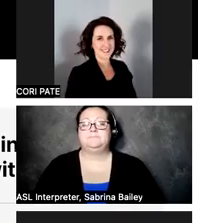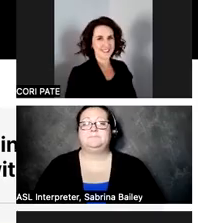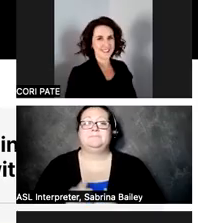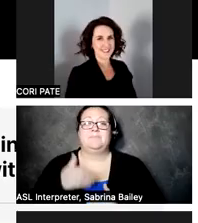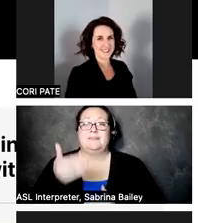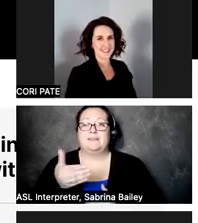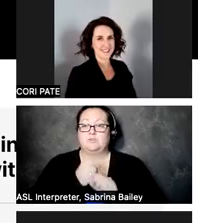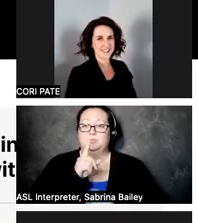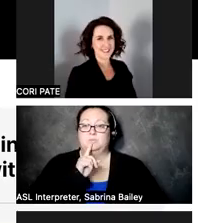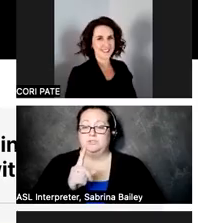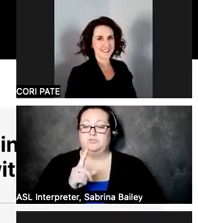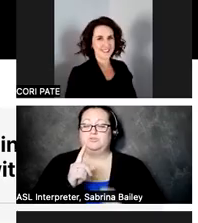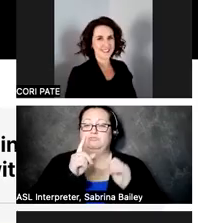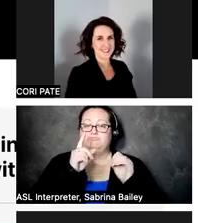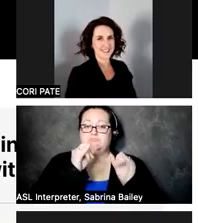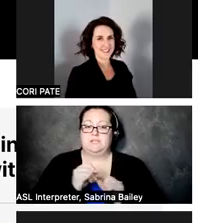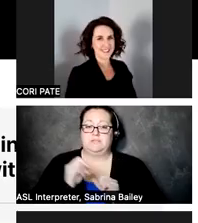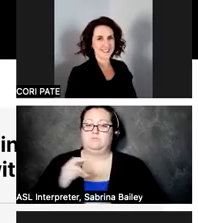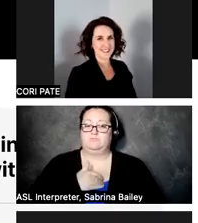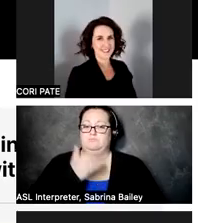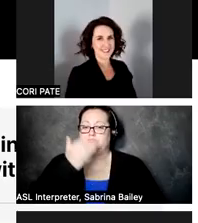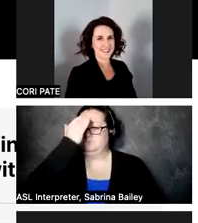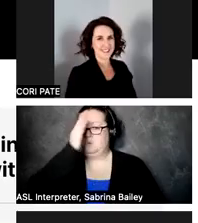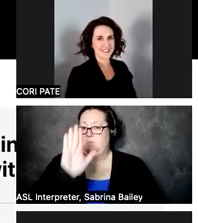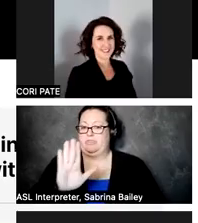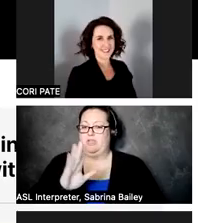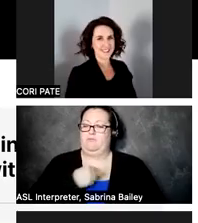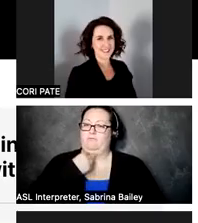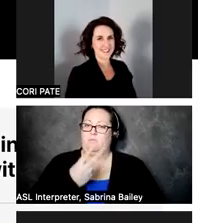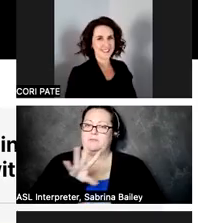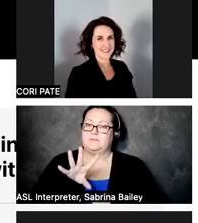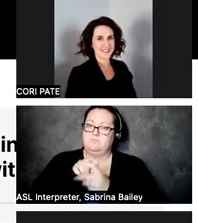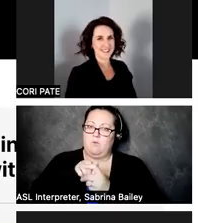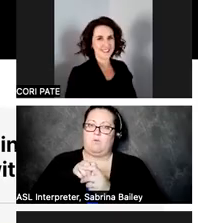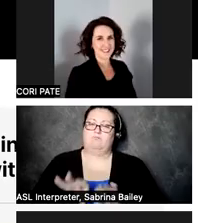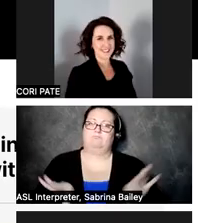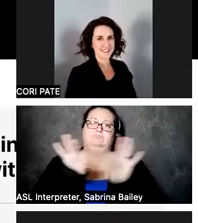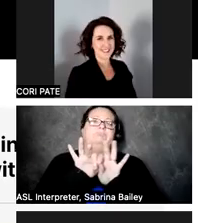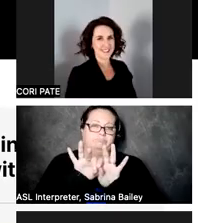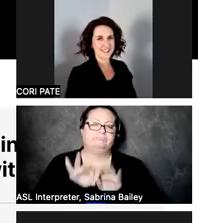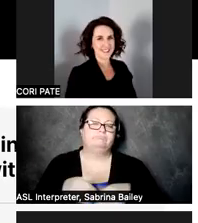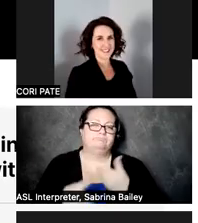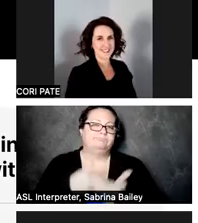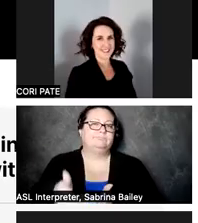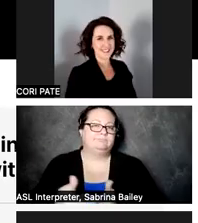sure that the individual know that their voice is important to the process.